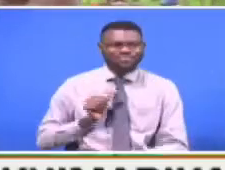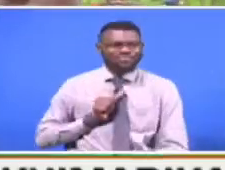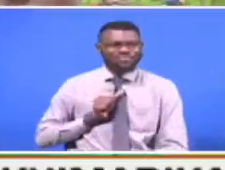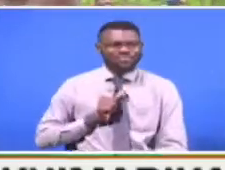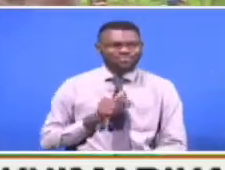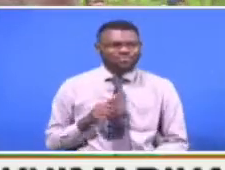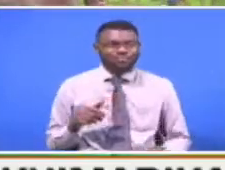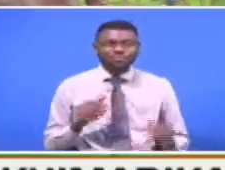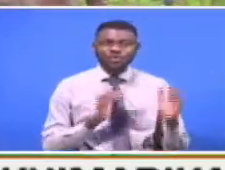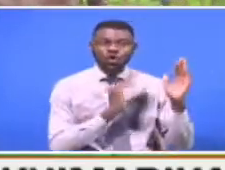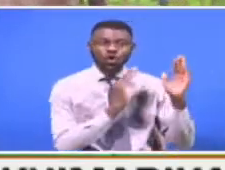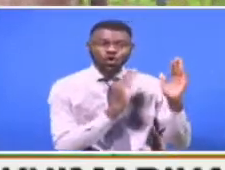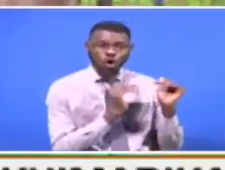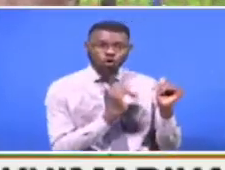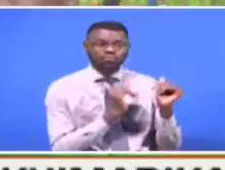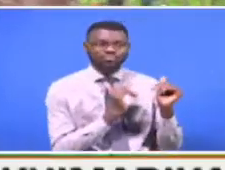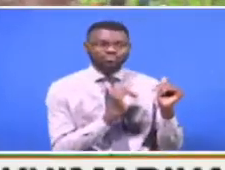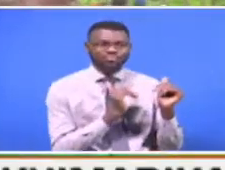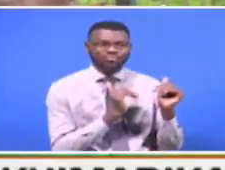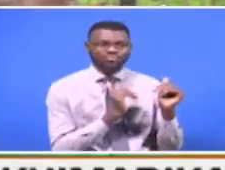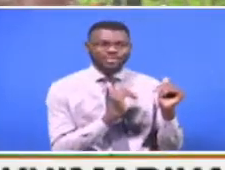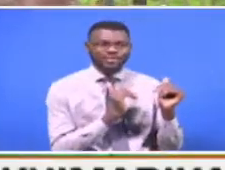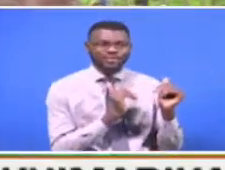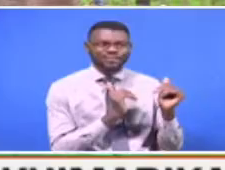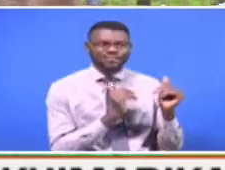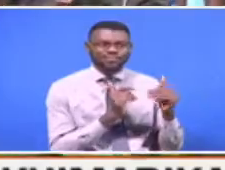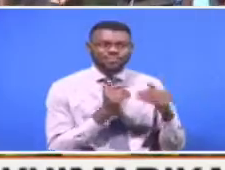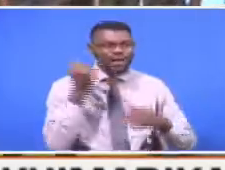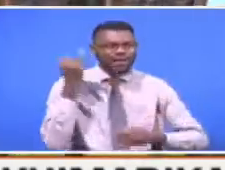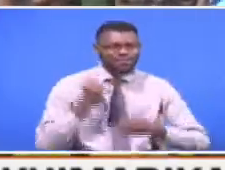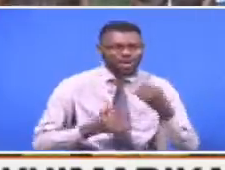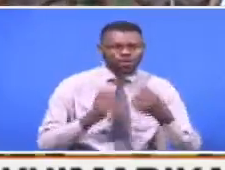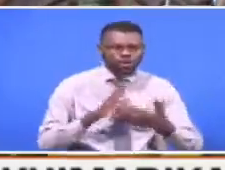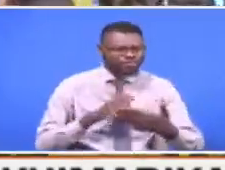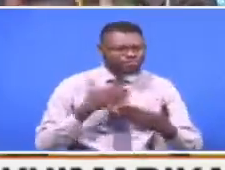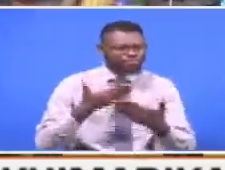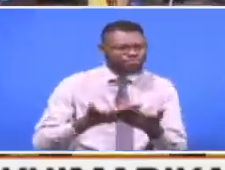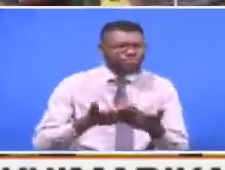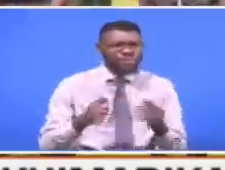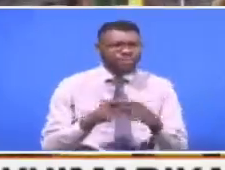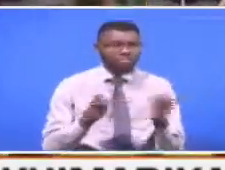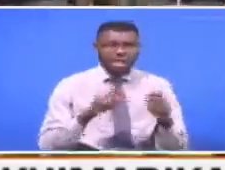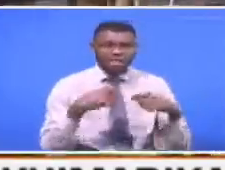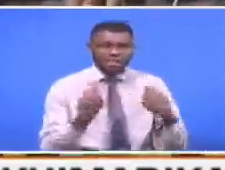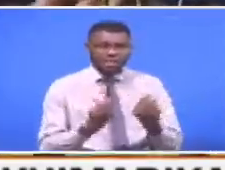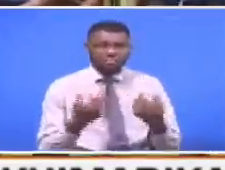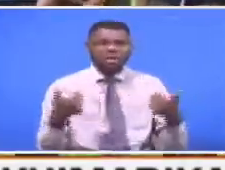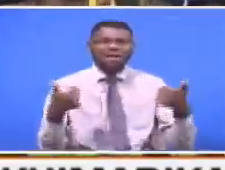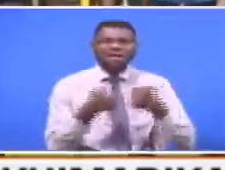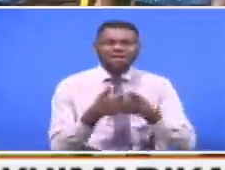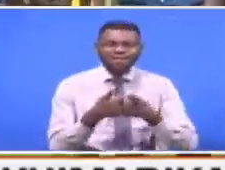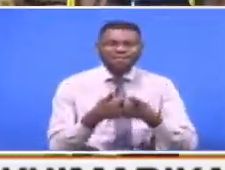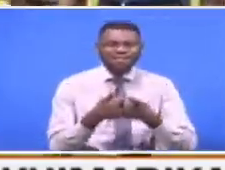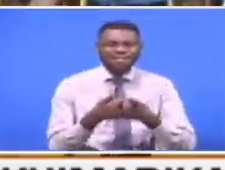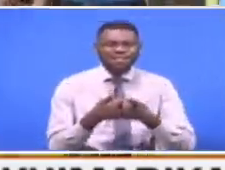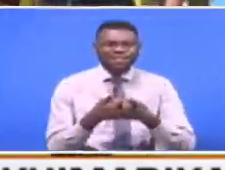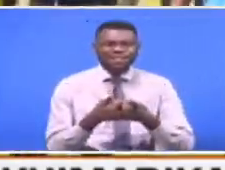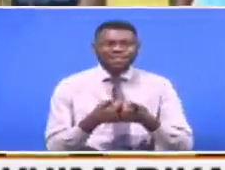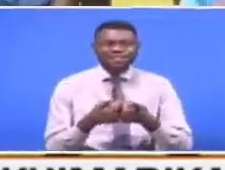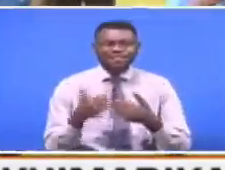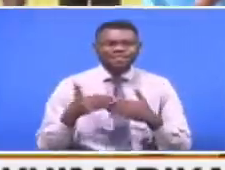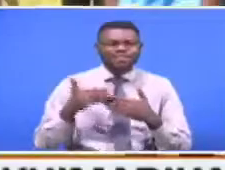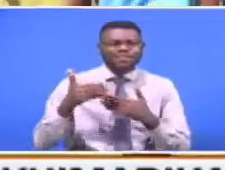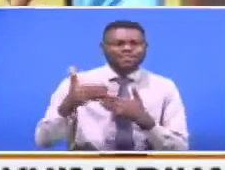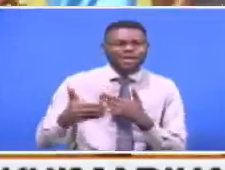kwa tutaweza kufika katika mechi ya finali na timu ambayo tutaweza kupatana nayo mbele yetu.